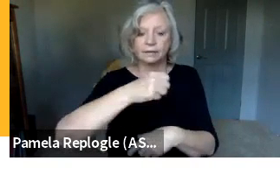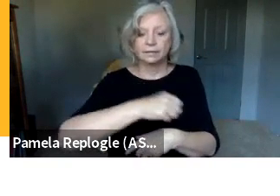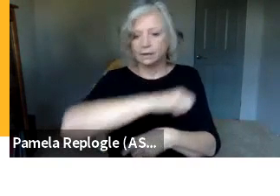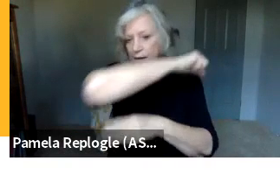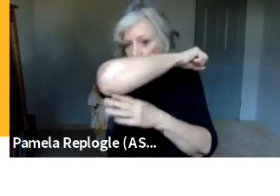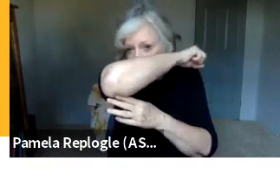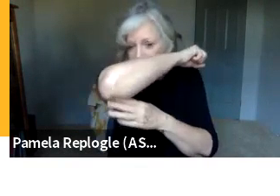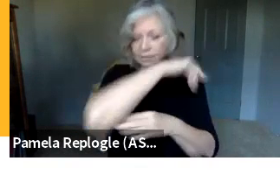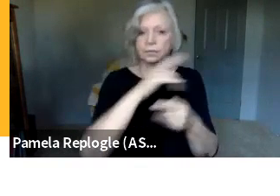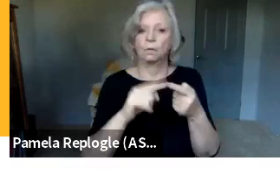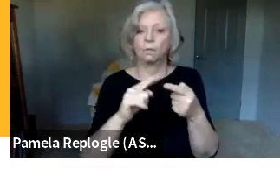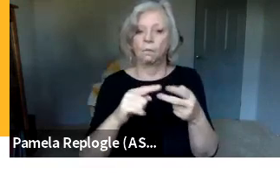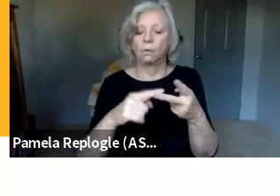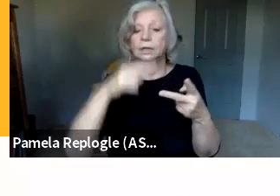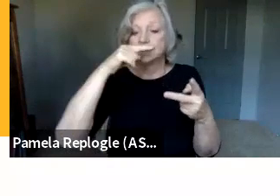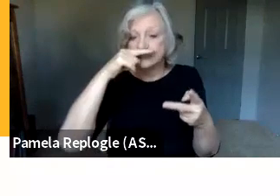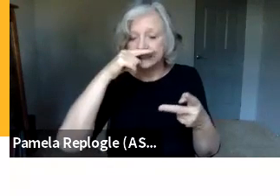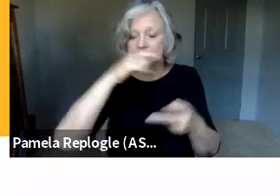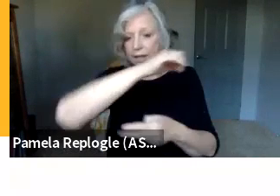sneeze. So those are the